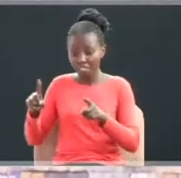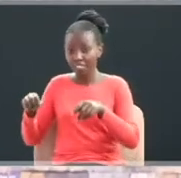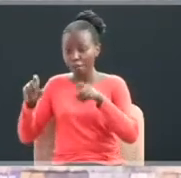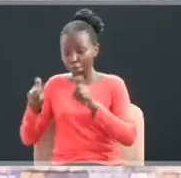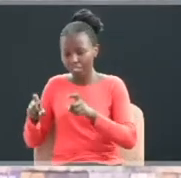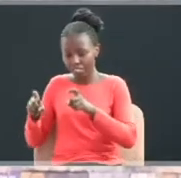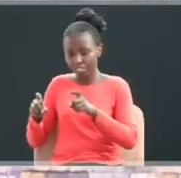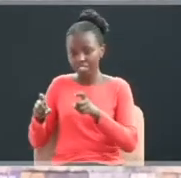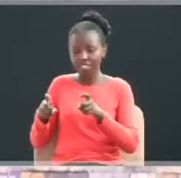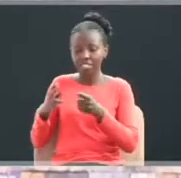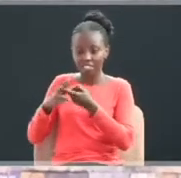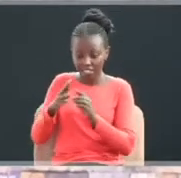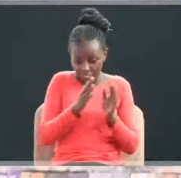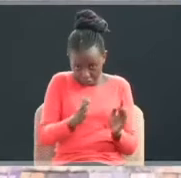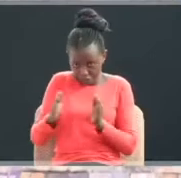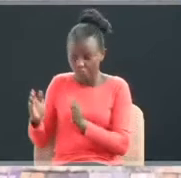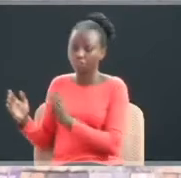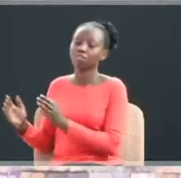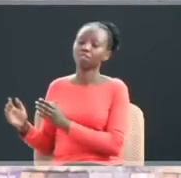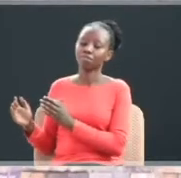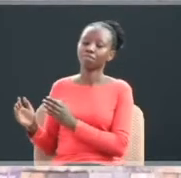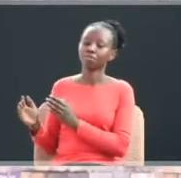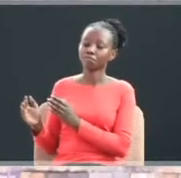sequence and reach where we are to reach.